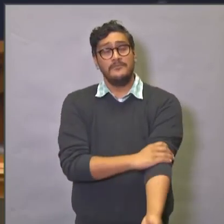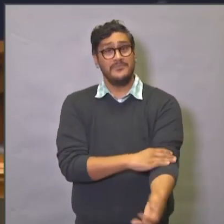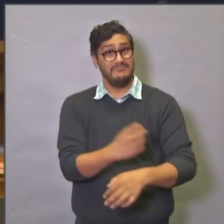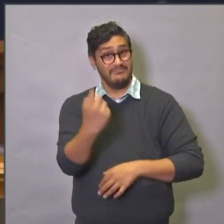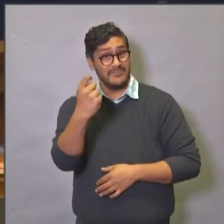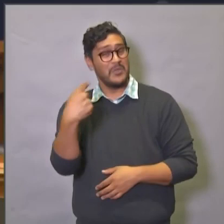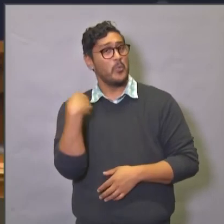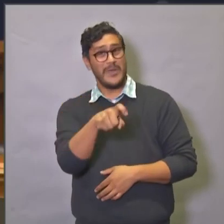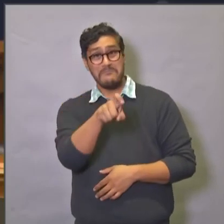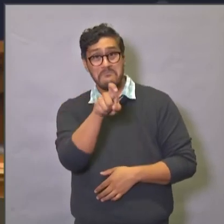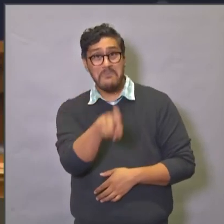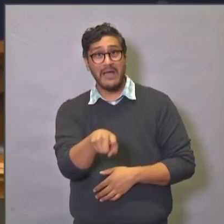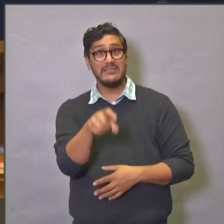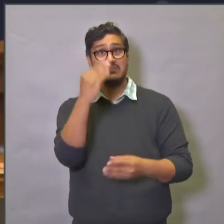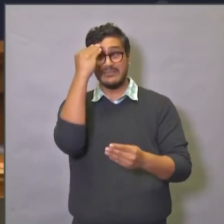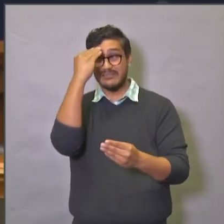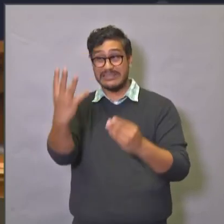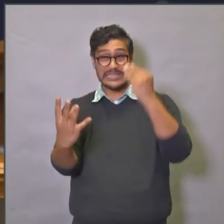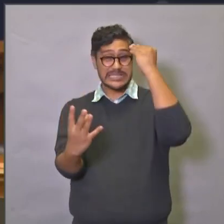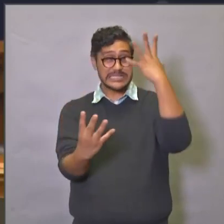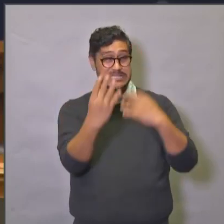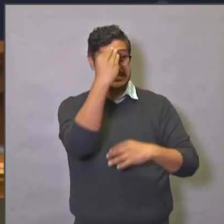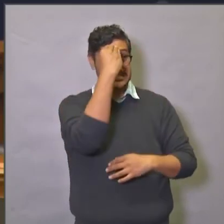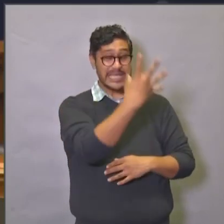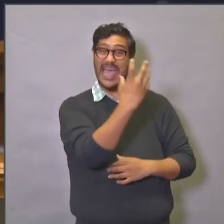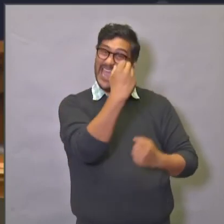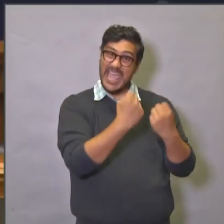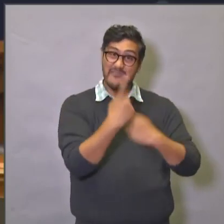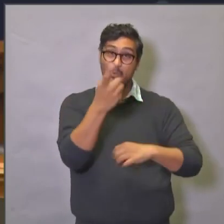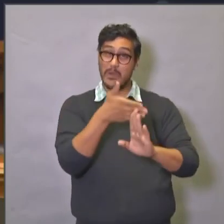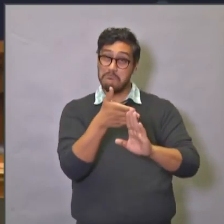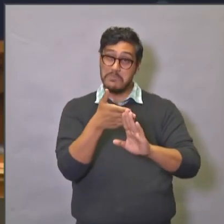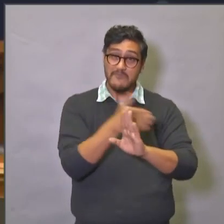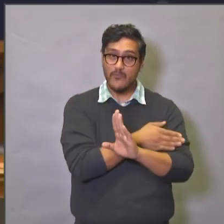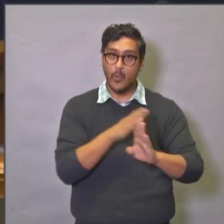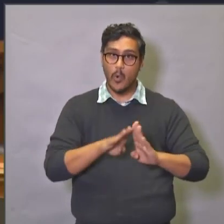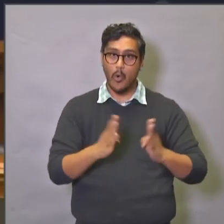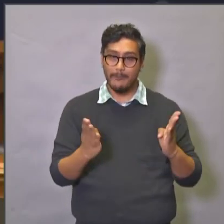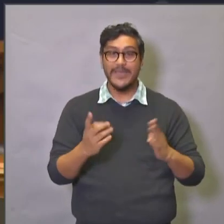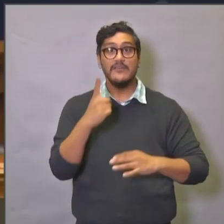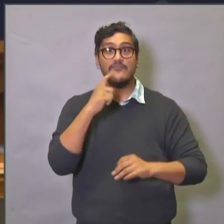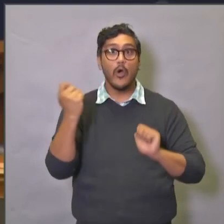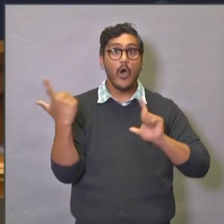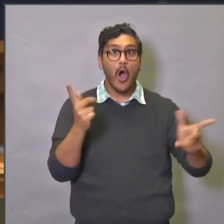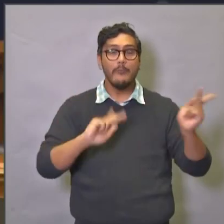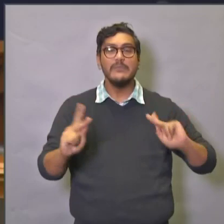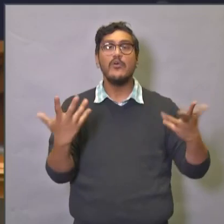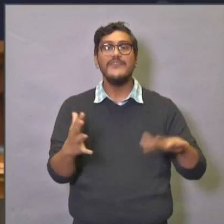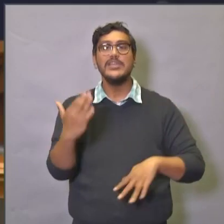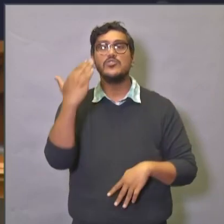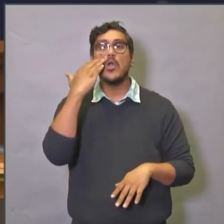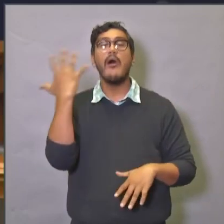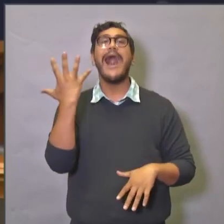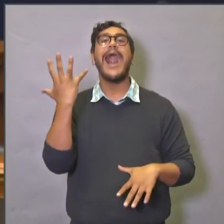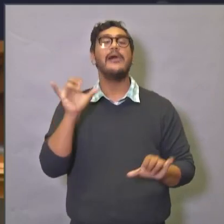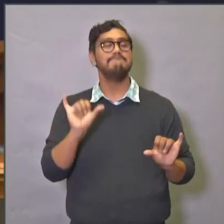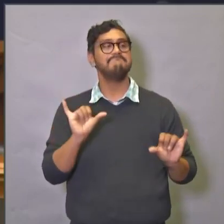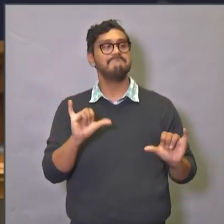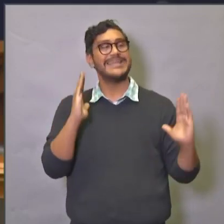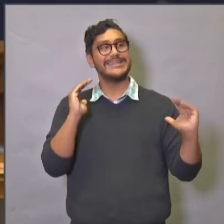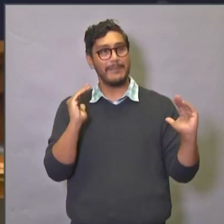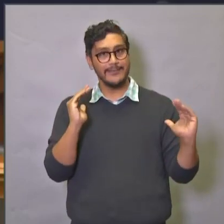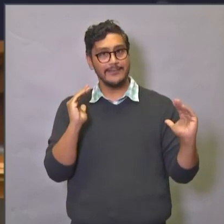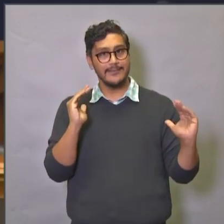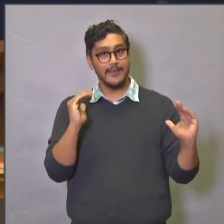get information out to everyone ahead of time so that they know what to expect and what we need to expect from